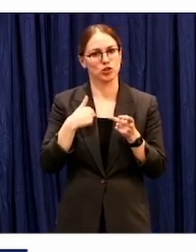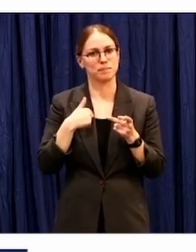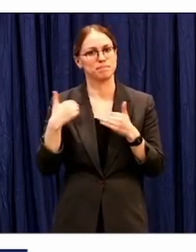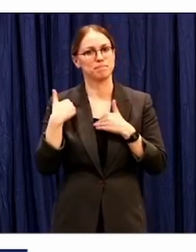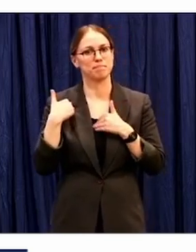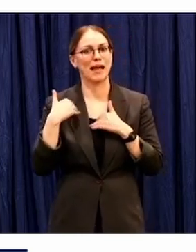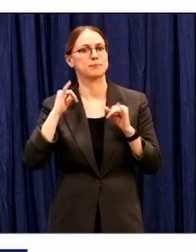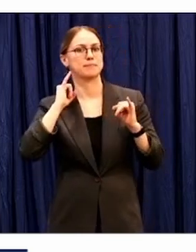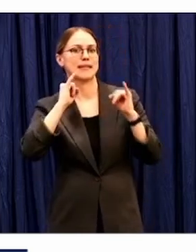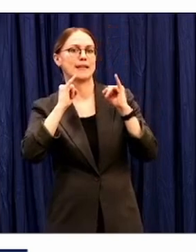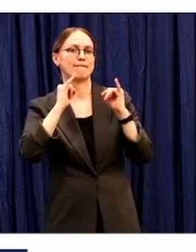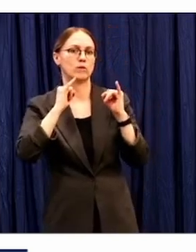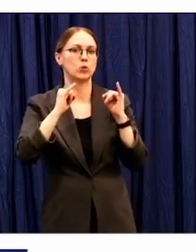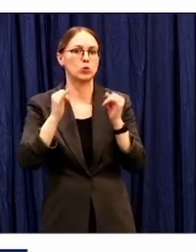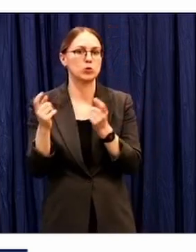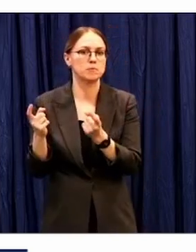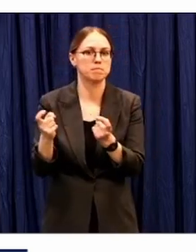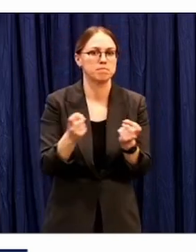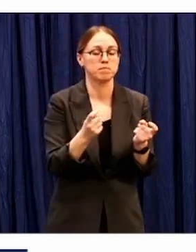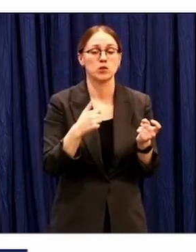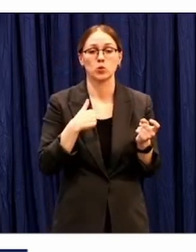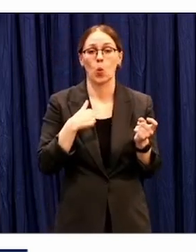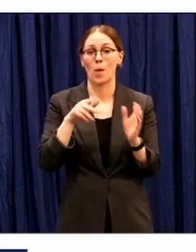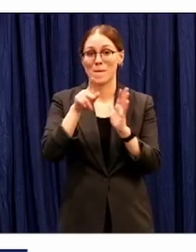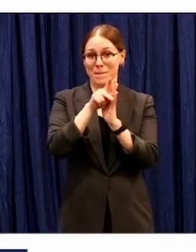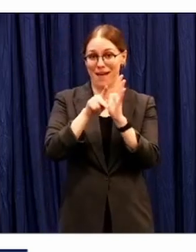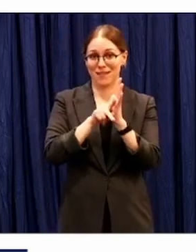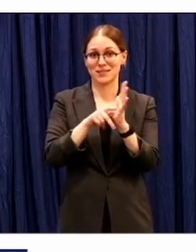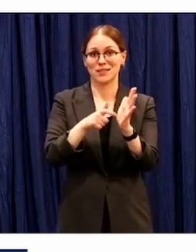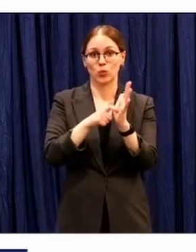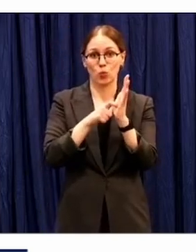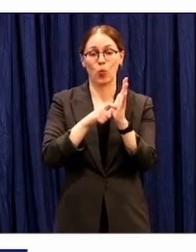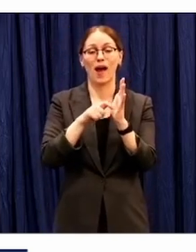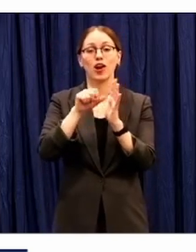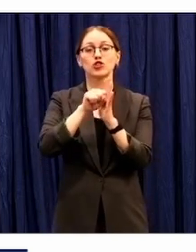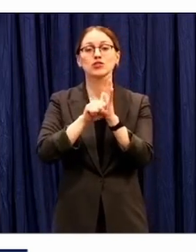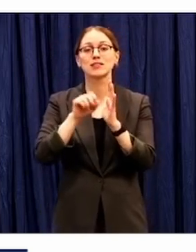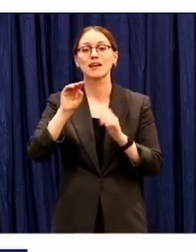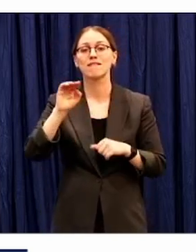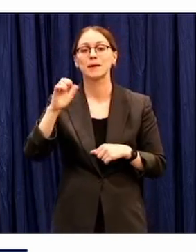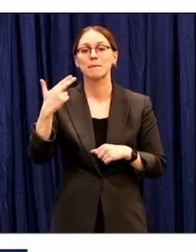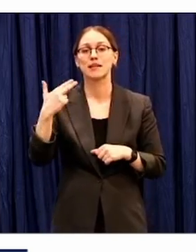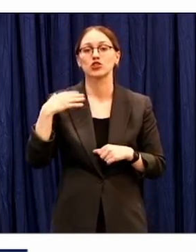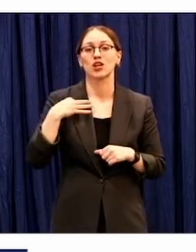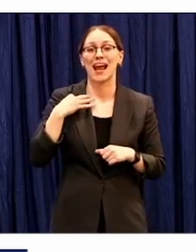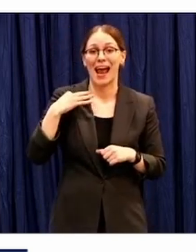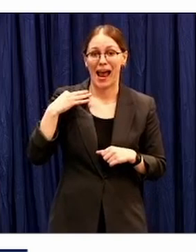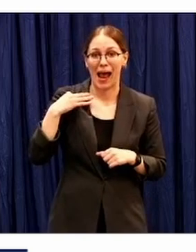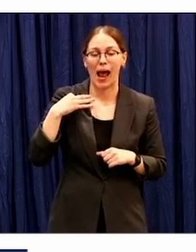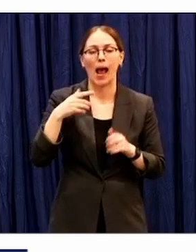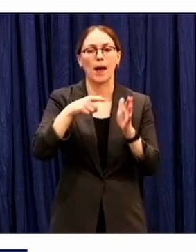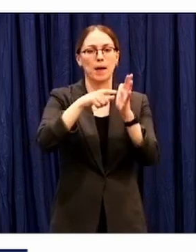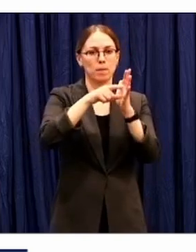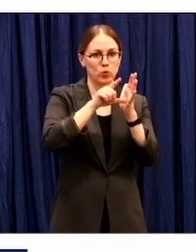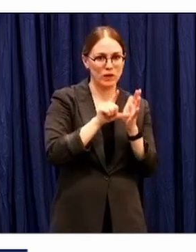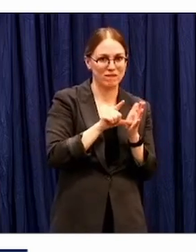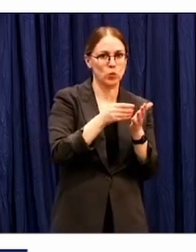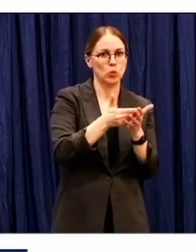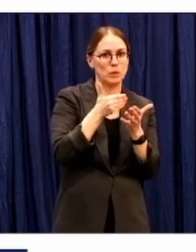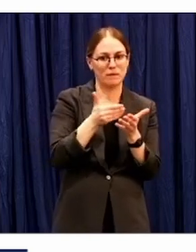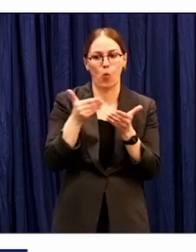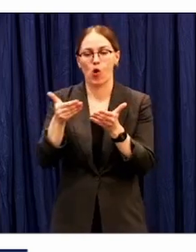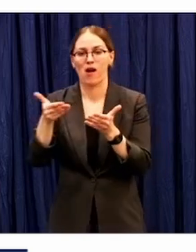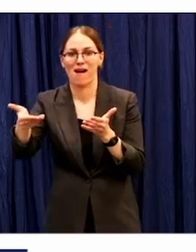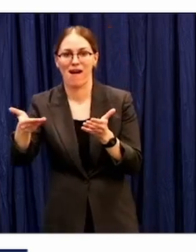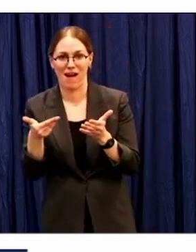reviews. So by policy, we require all State of Michigan applications and websites are reviewed prior to going into production and